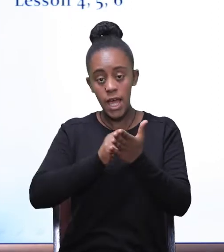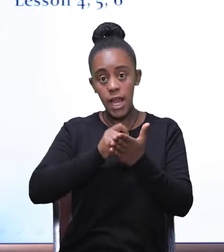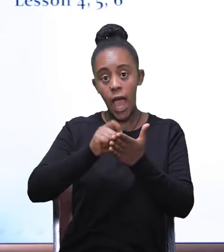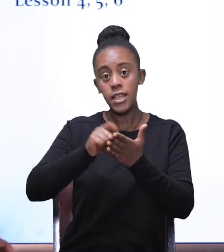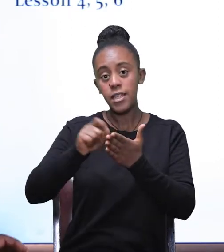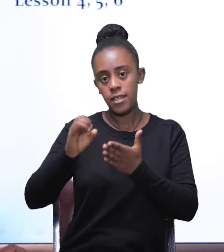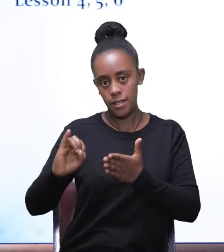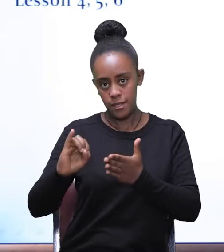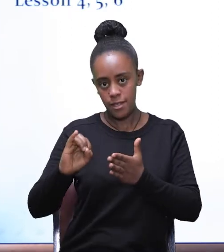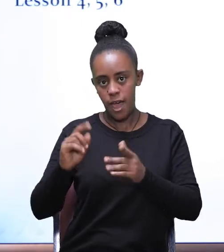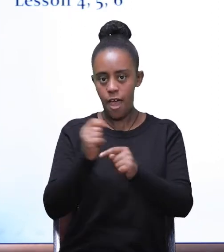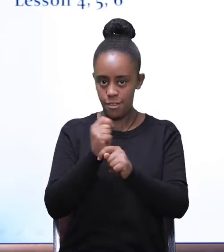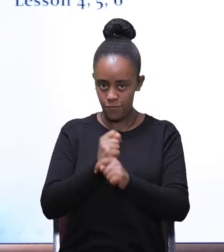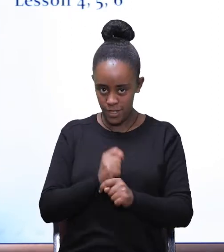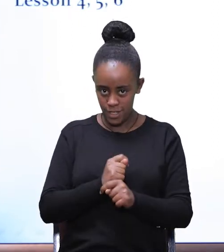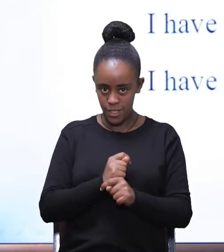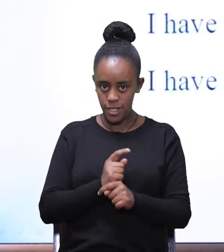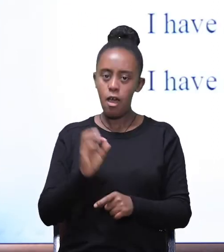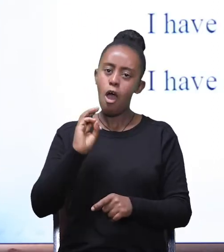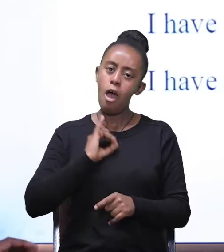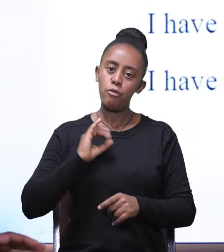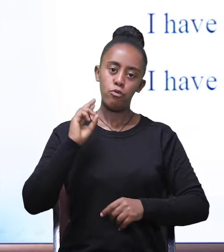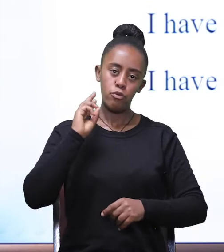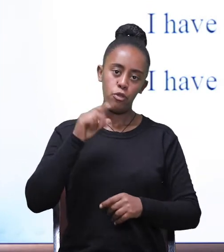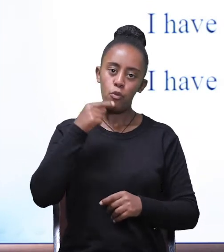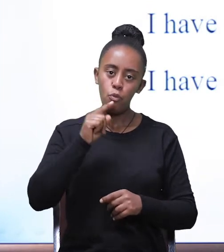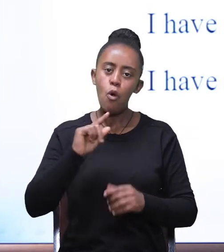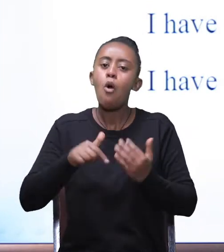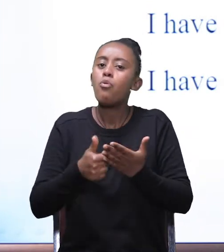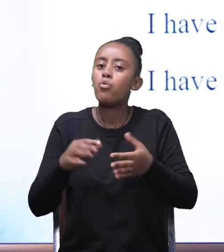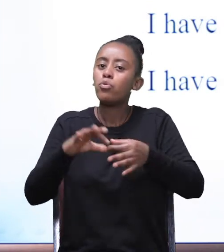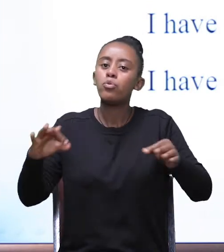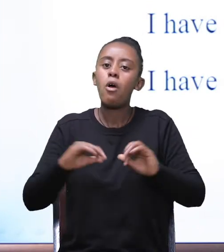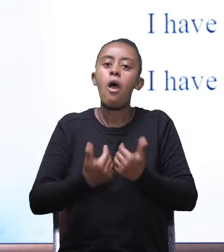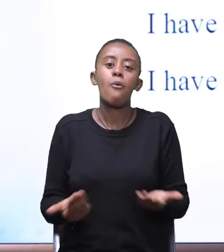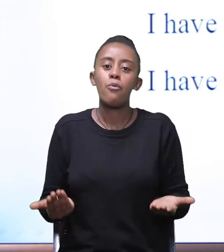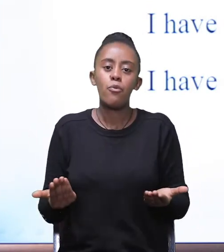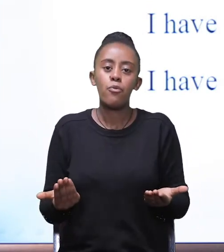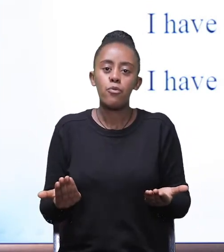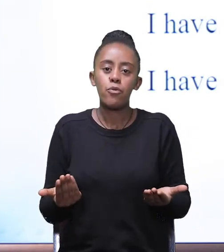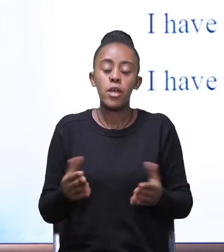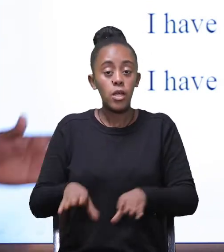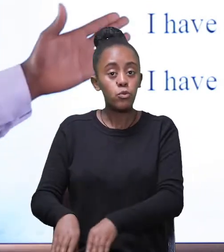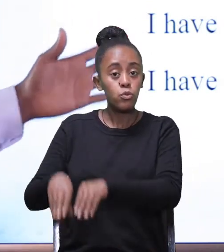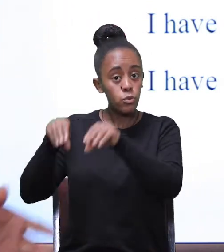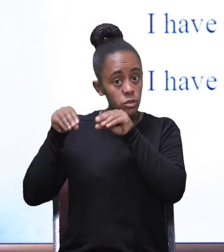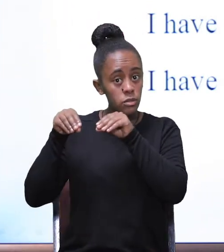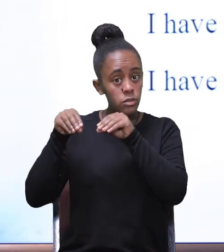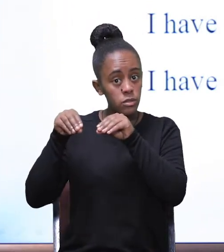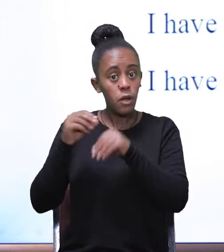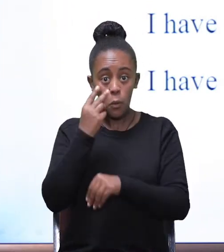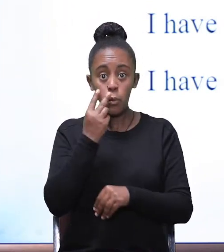activity. So I tell you about the information how to write a sentence. How to write a sentence. Student, look at this